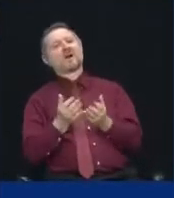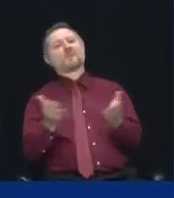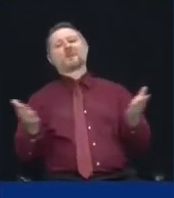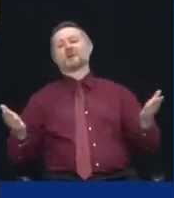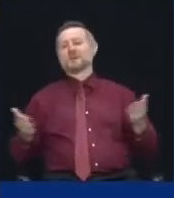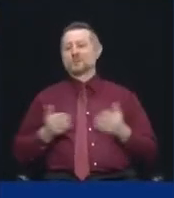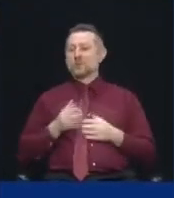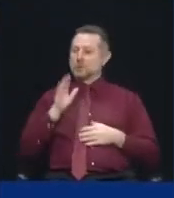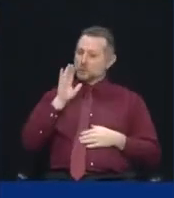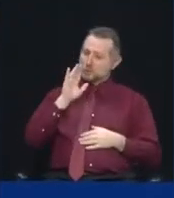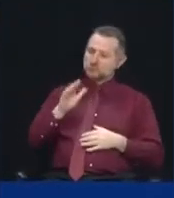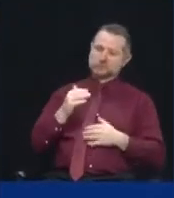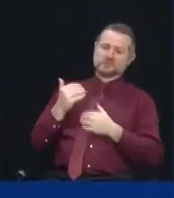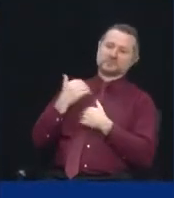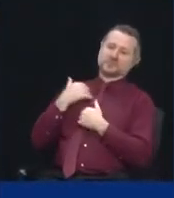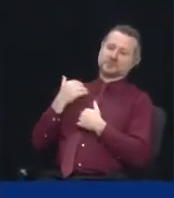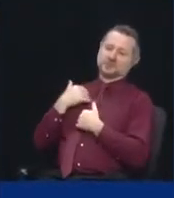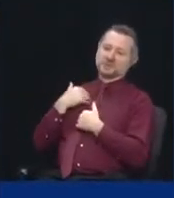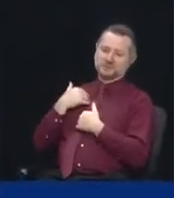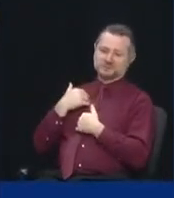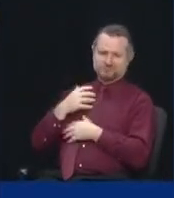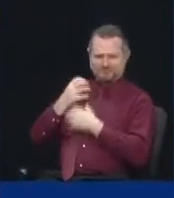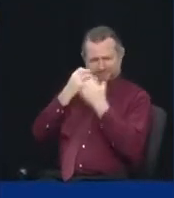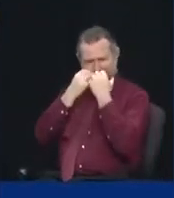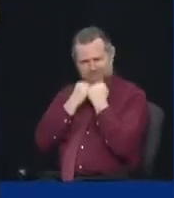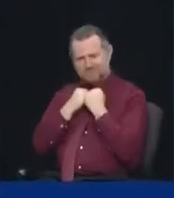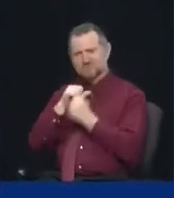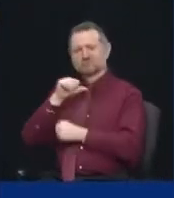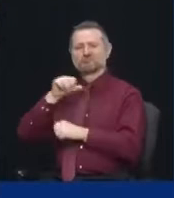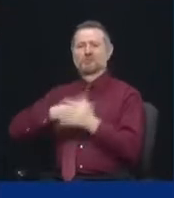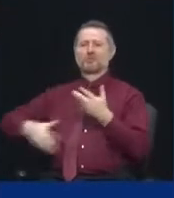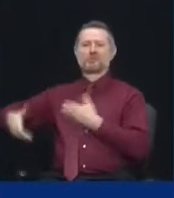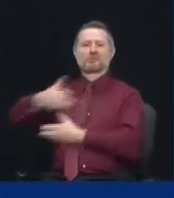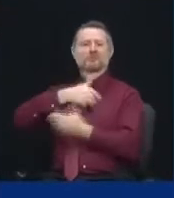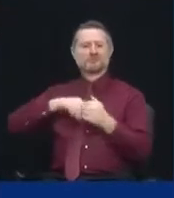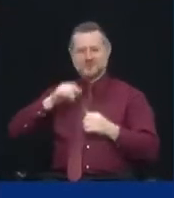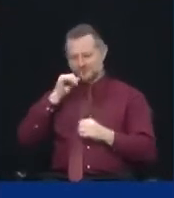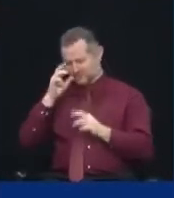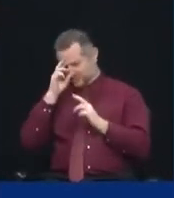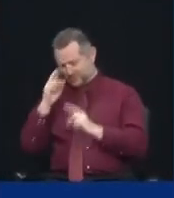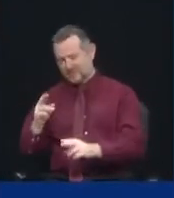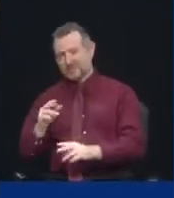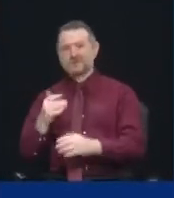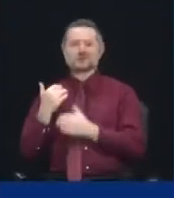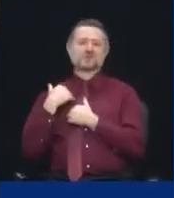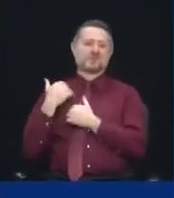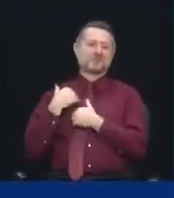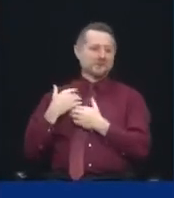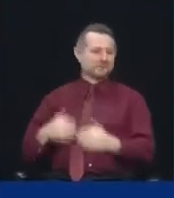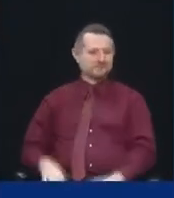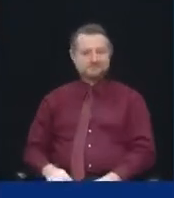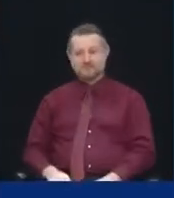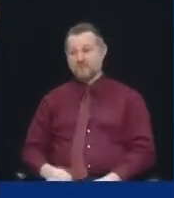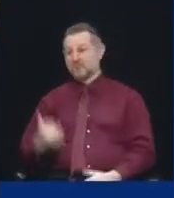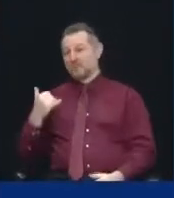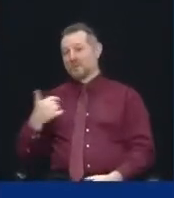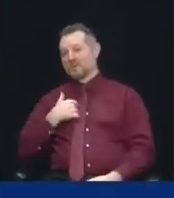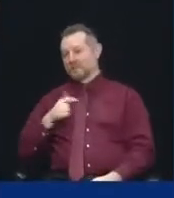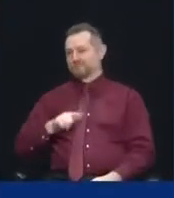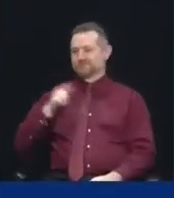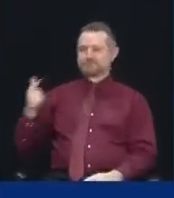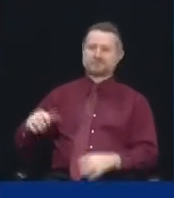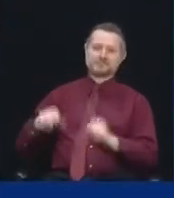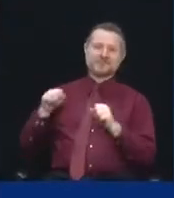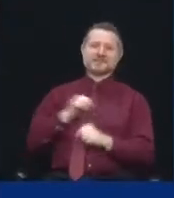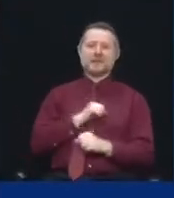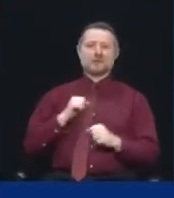responsibility one to another. Let's honor that responsibility. With that, let me turn it over to the Senate Majority Leader